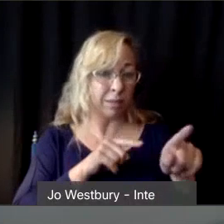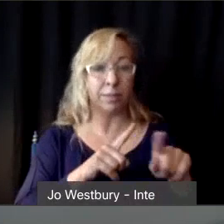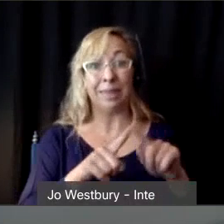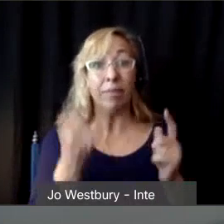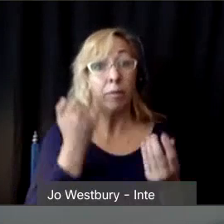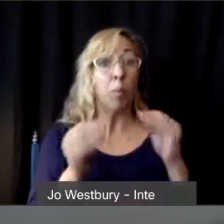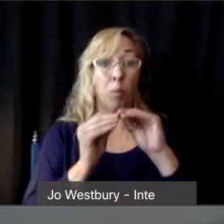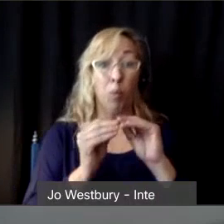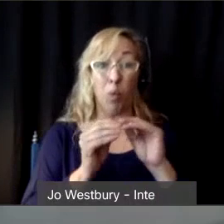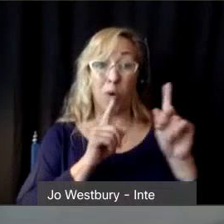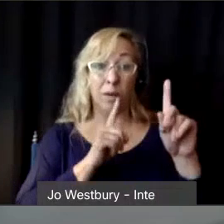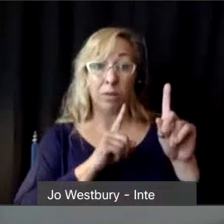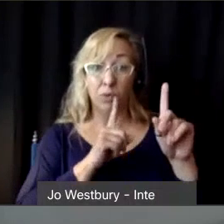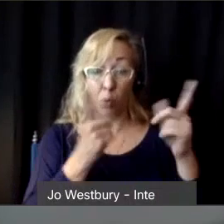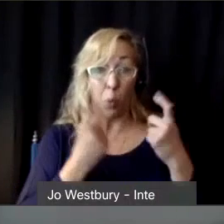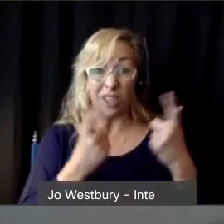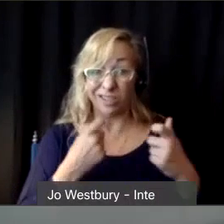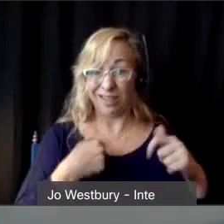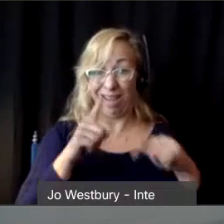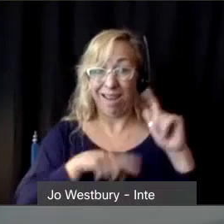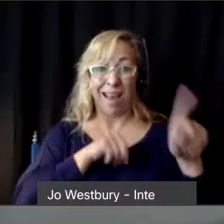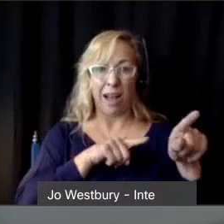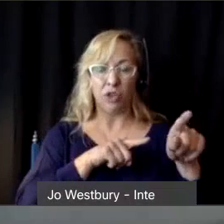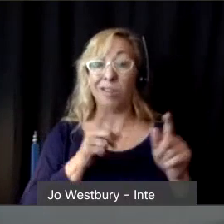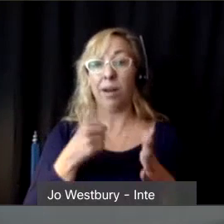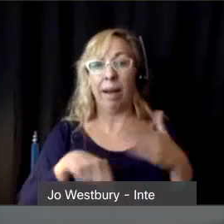will respond to those next Friday.